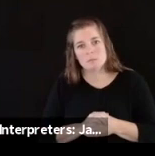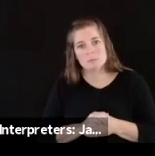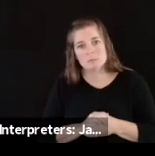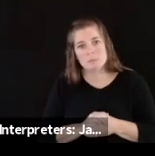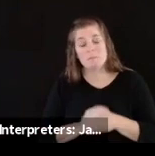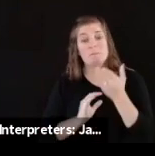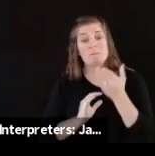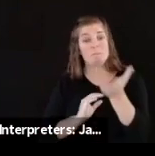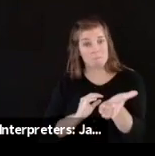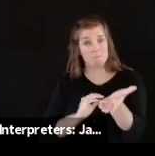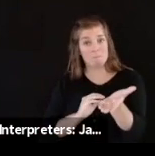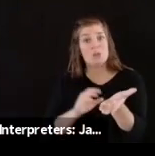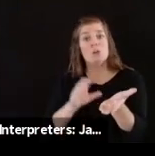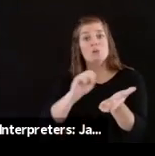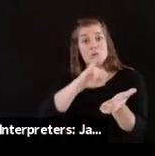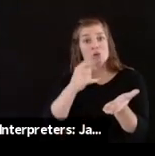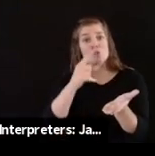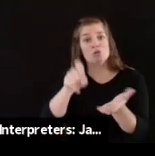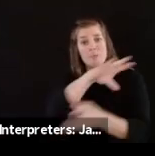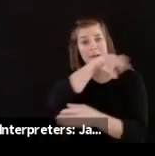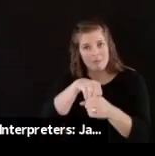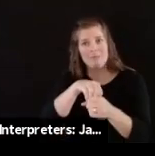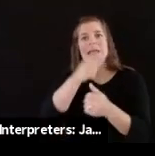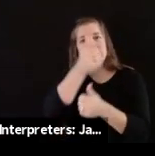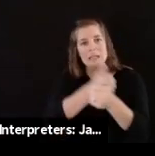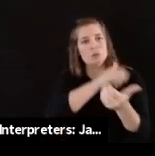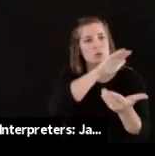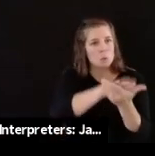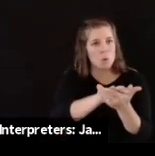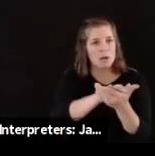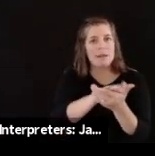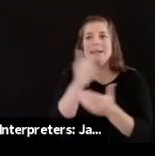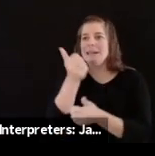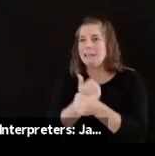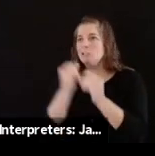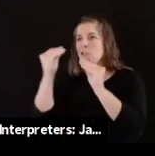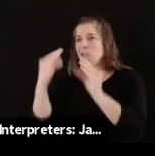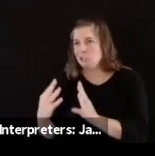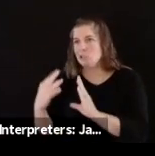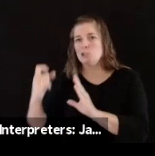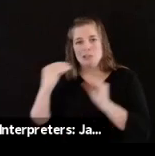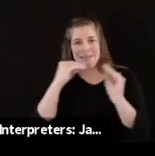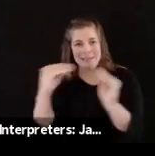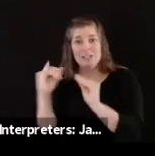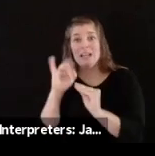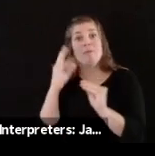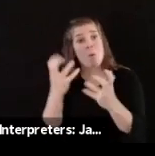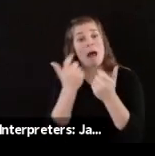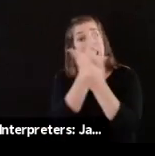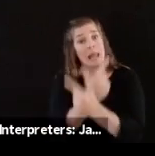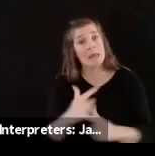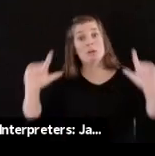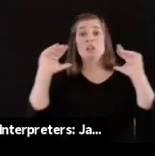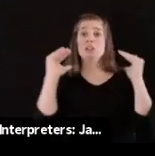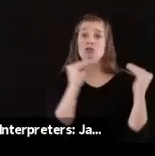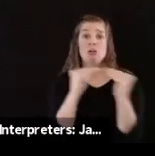every school and every teacher in America if we want liberty and justice for all to be more than a